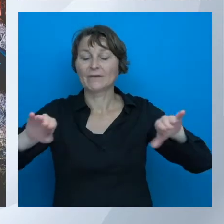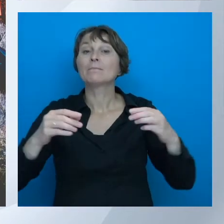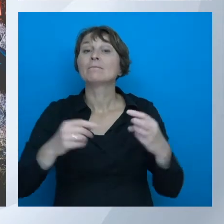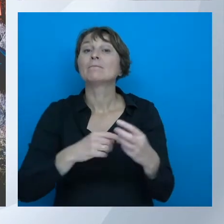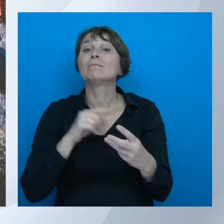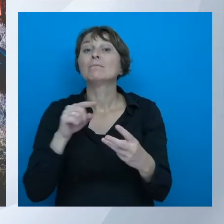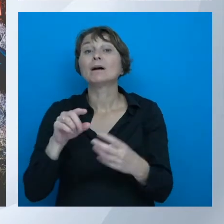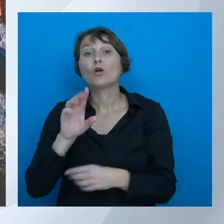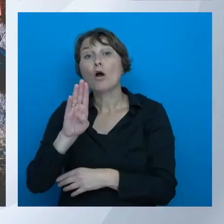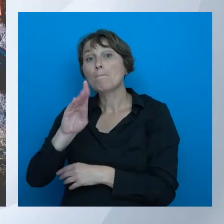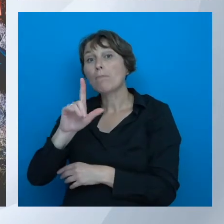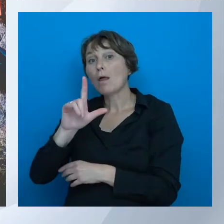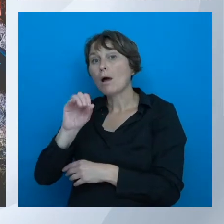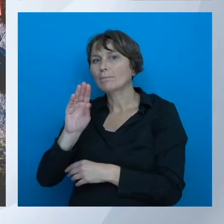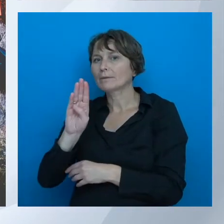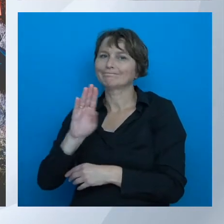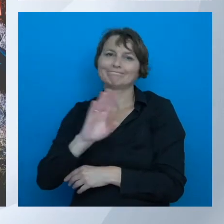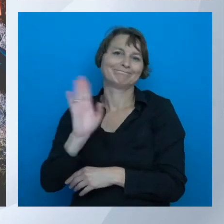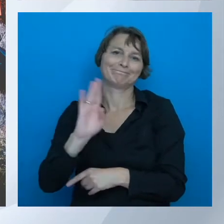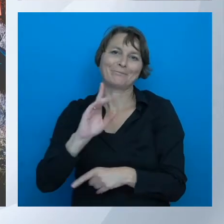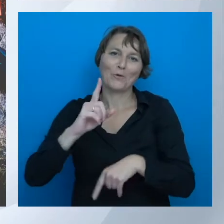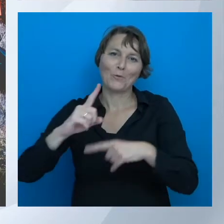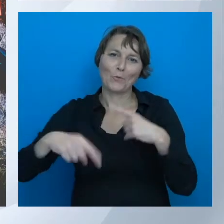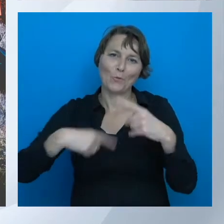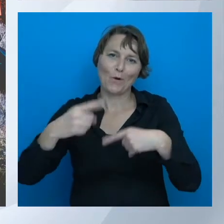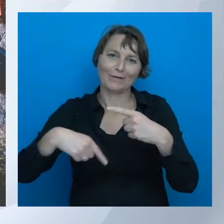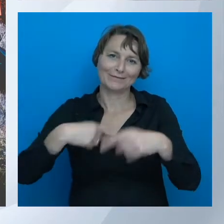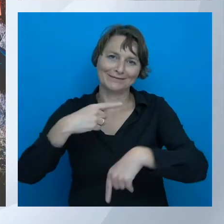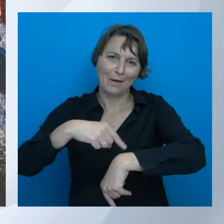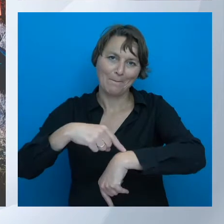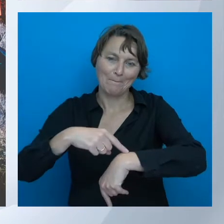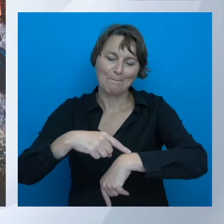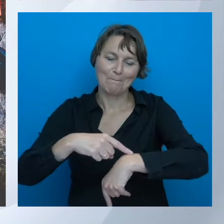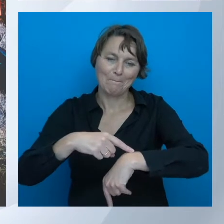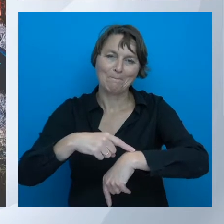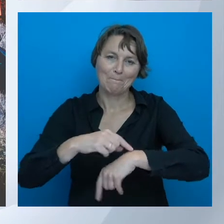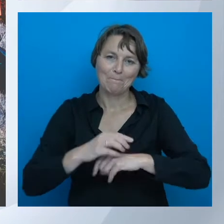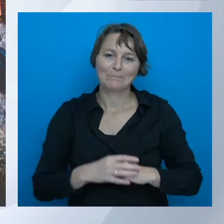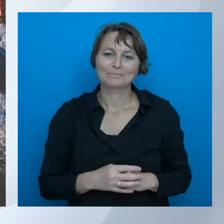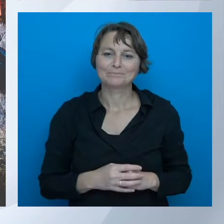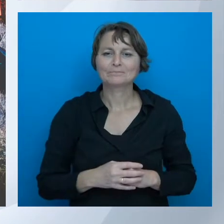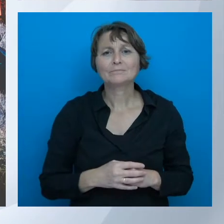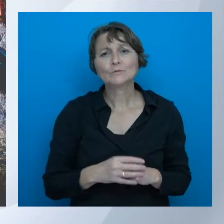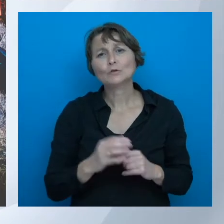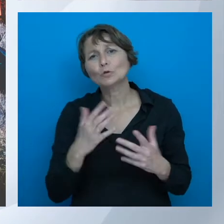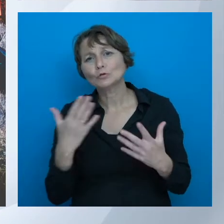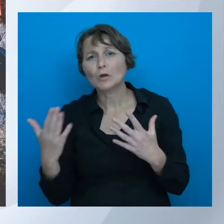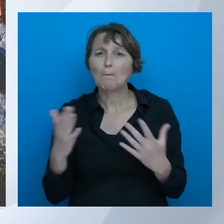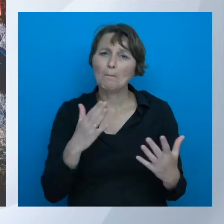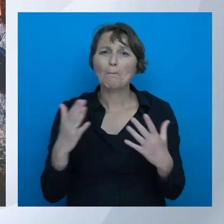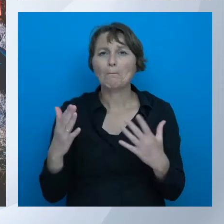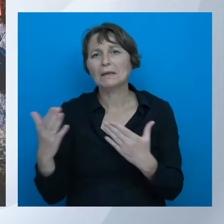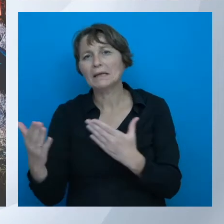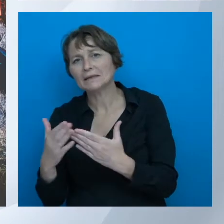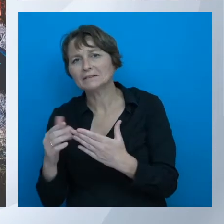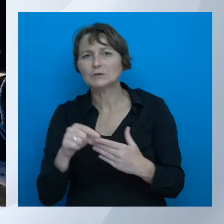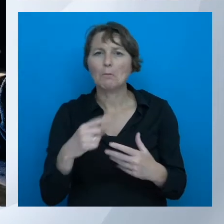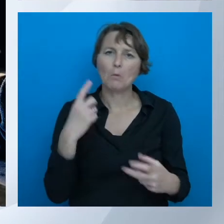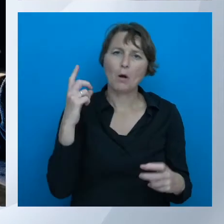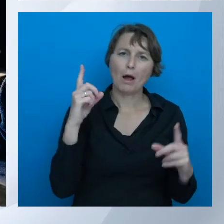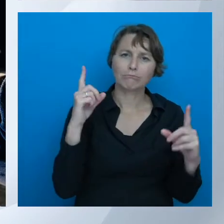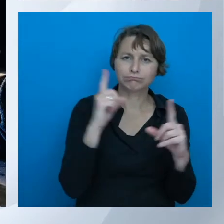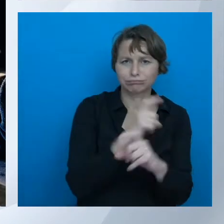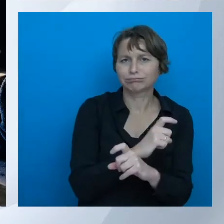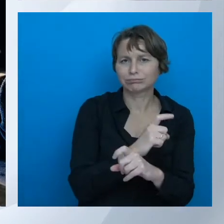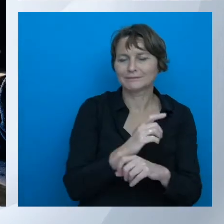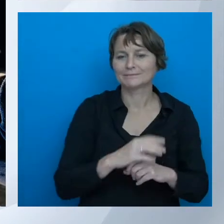it only provides you with some additional config, makes some things easier, other things a bit harder. Then